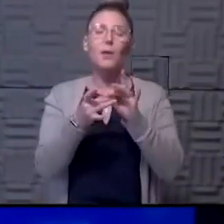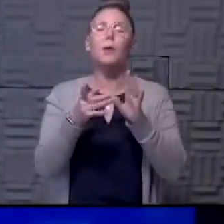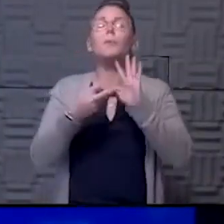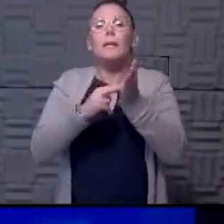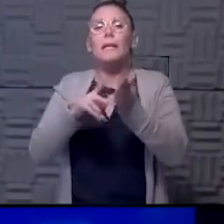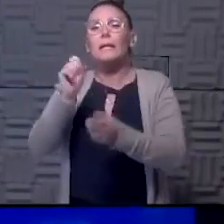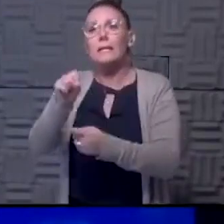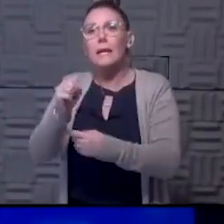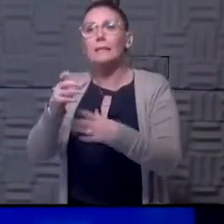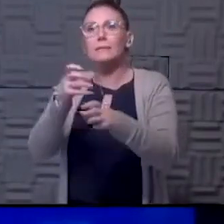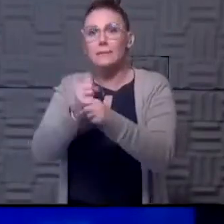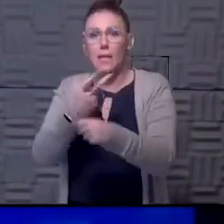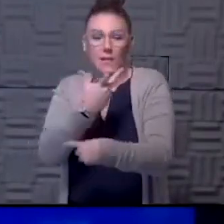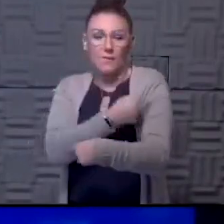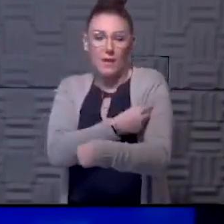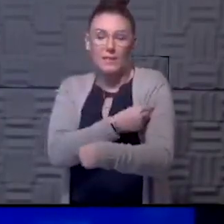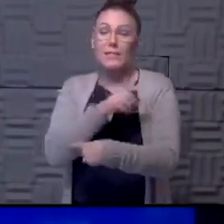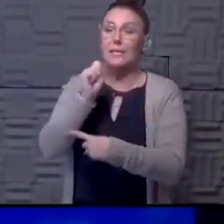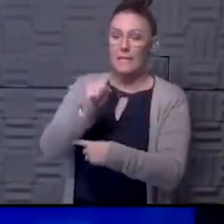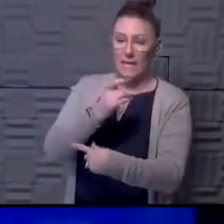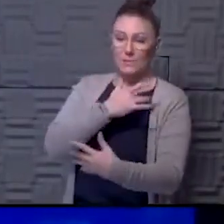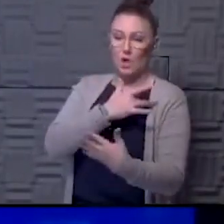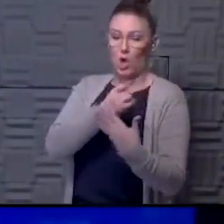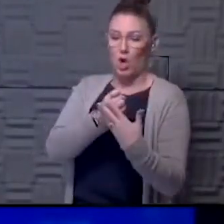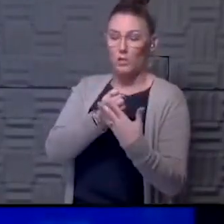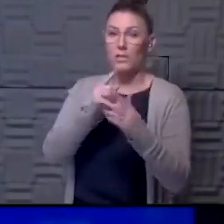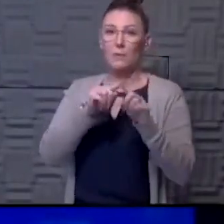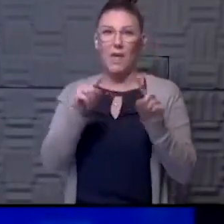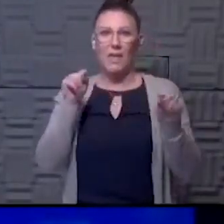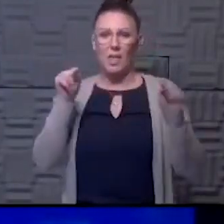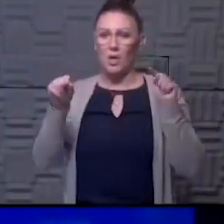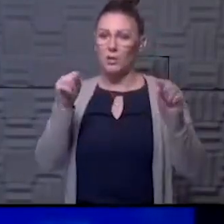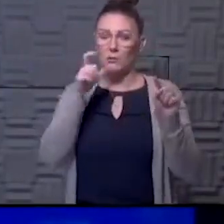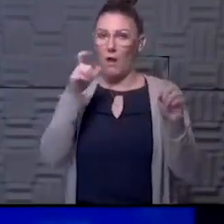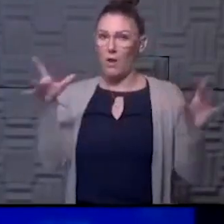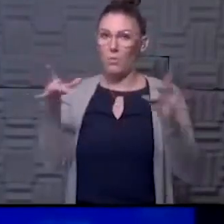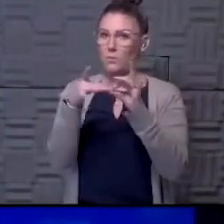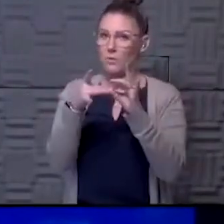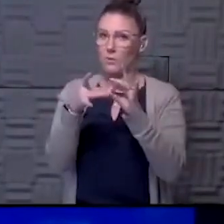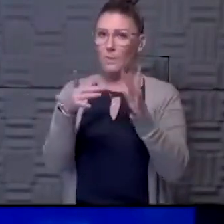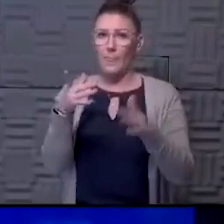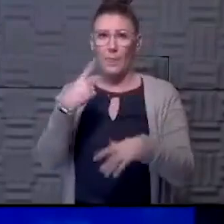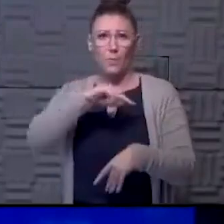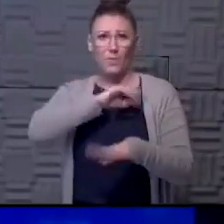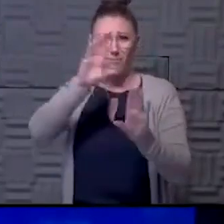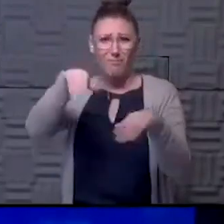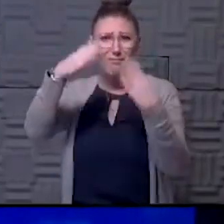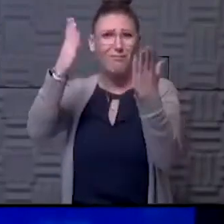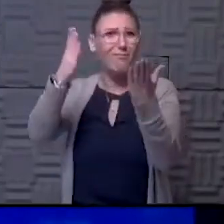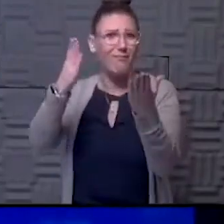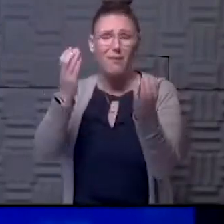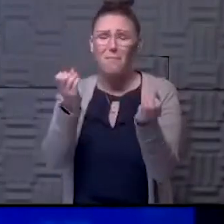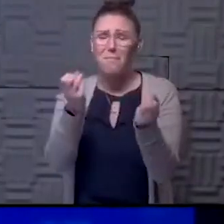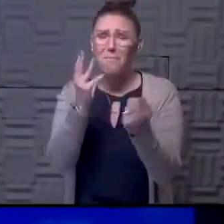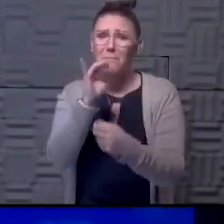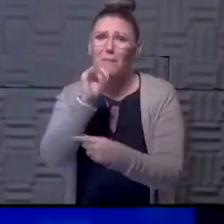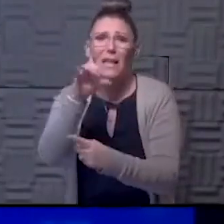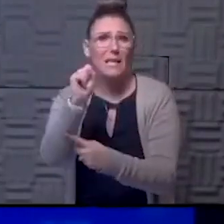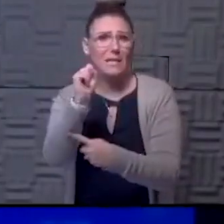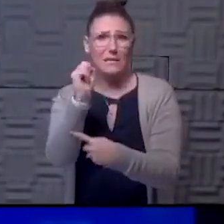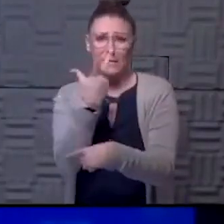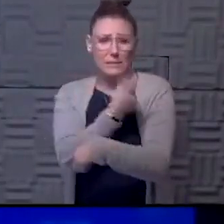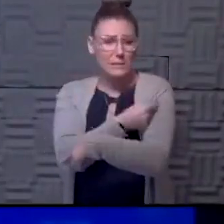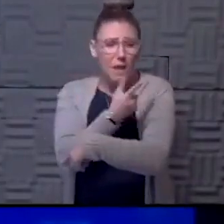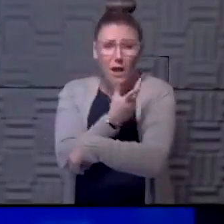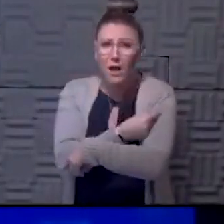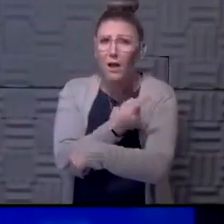got a vaccine. Yes, they had a heart attack. Those two things aren't related, because when you've given the vaccine millions and millions of time, which now has happened with